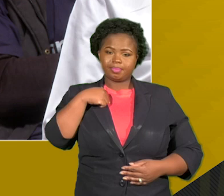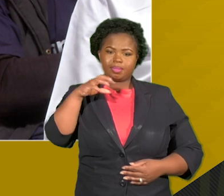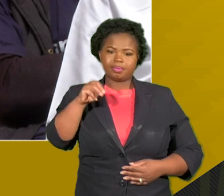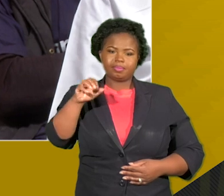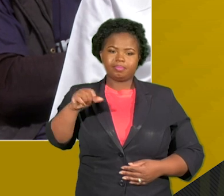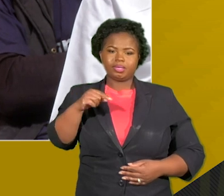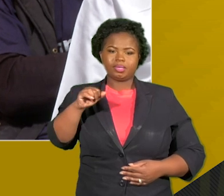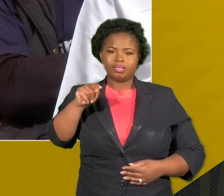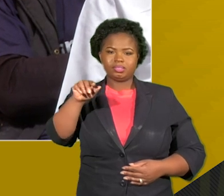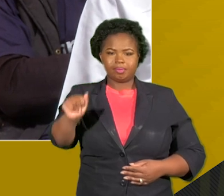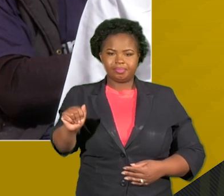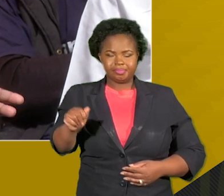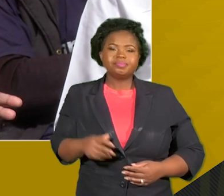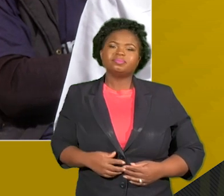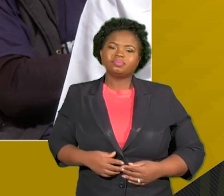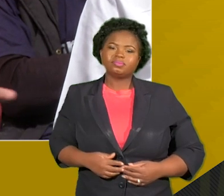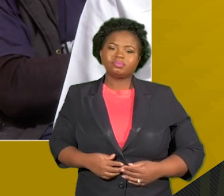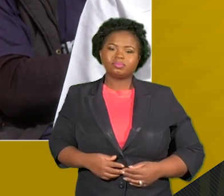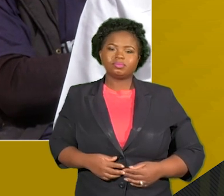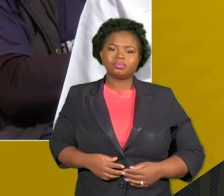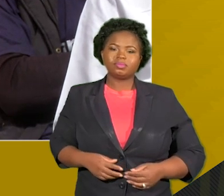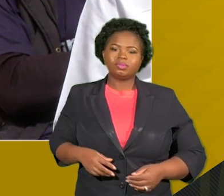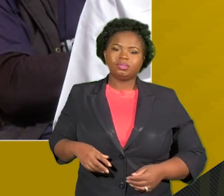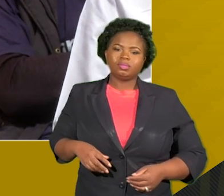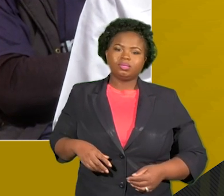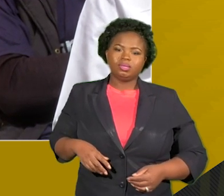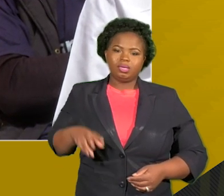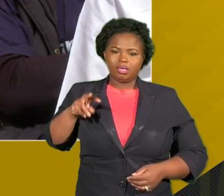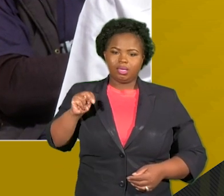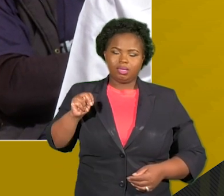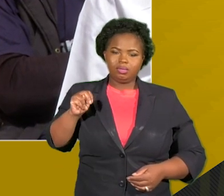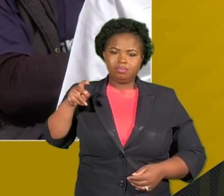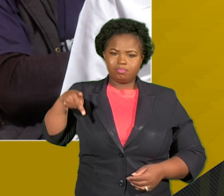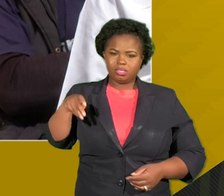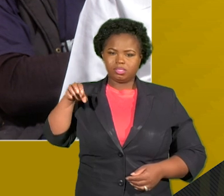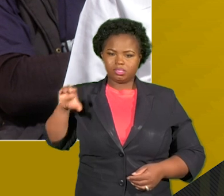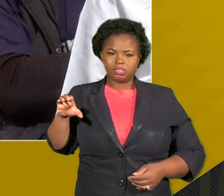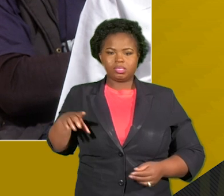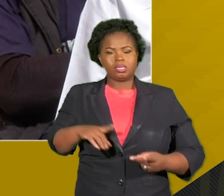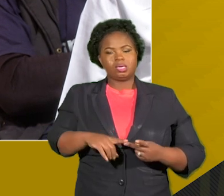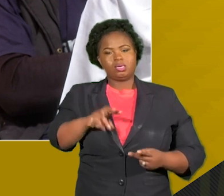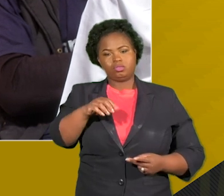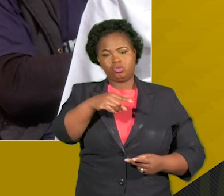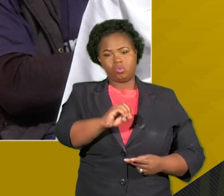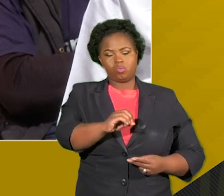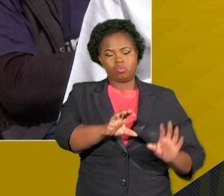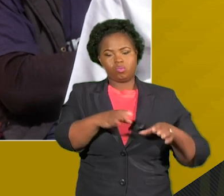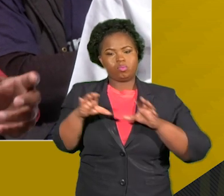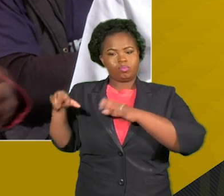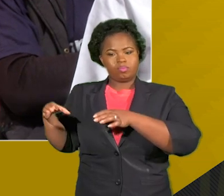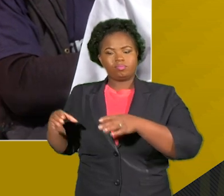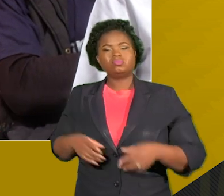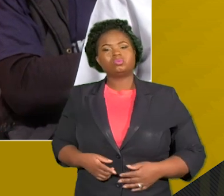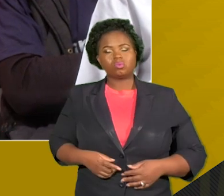Kuloko kuma NGO or NPC into okuyinkinga kakhulu ukuthi